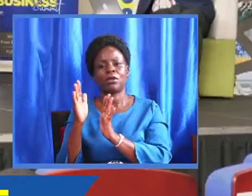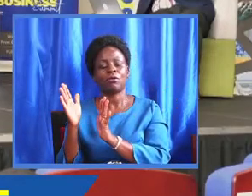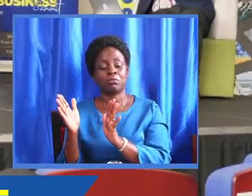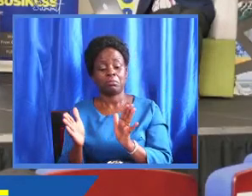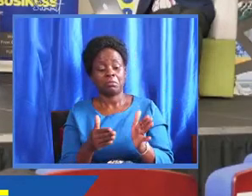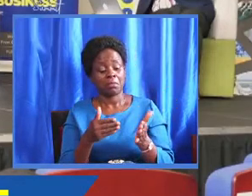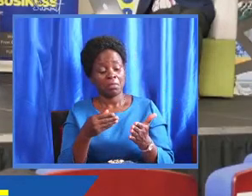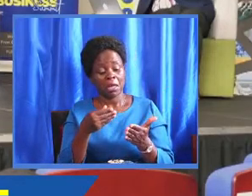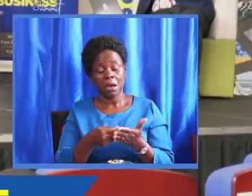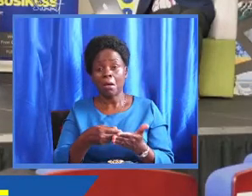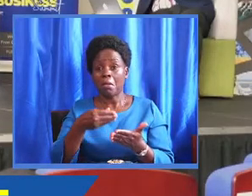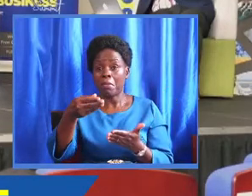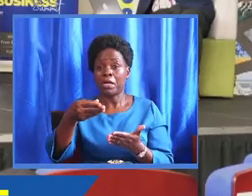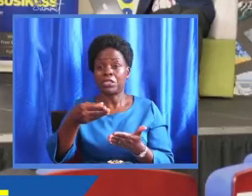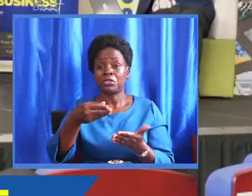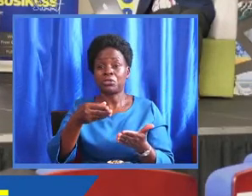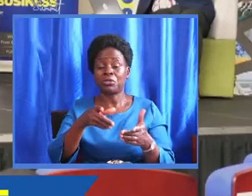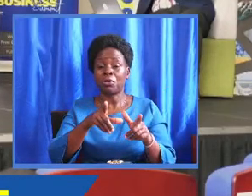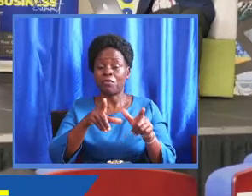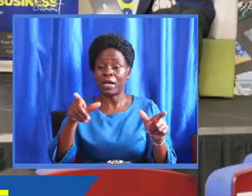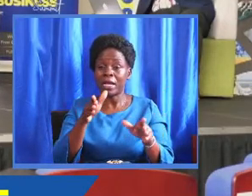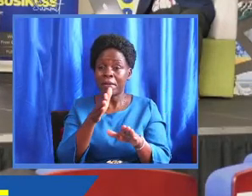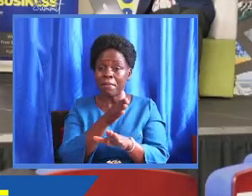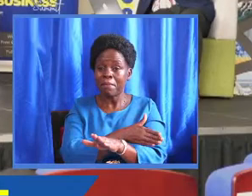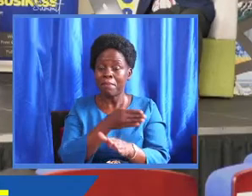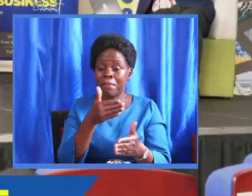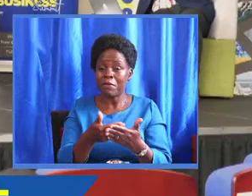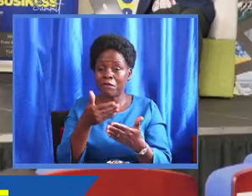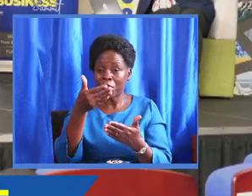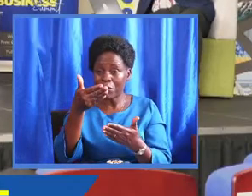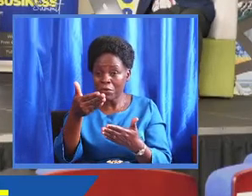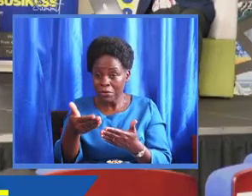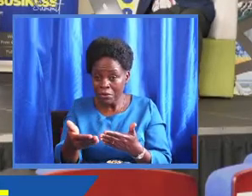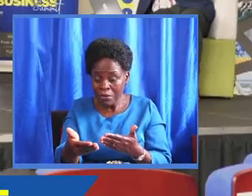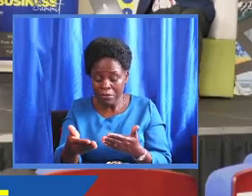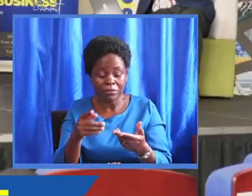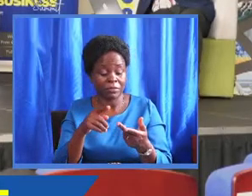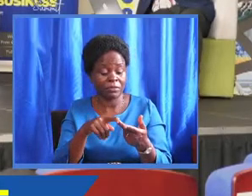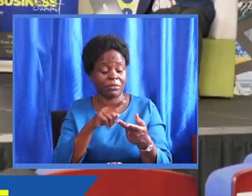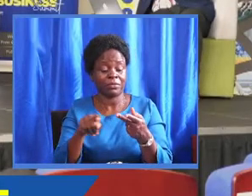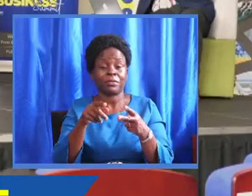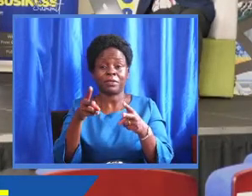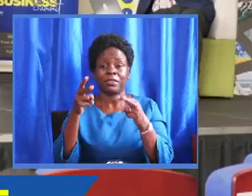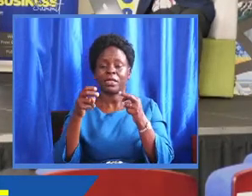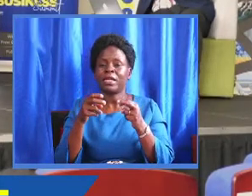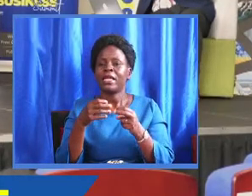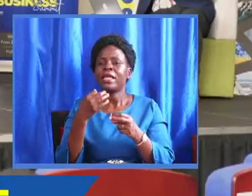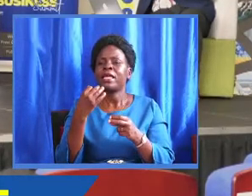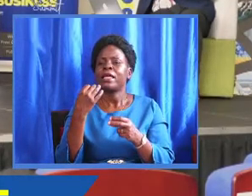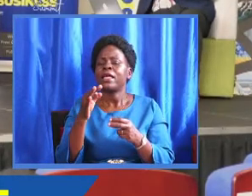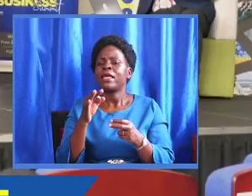land, number one, before you buy it, and I'll approach that from a different perspective. If a piece of land does not